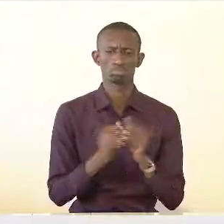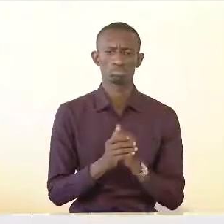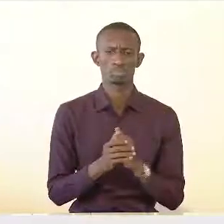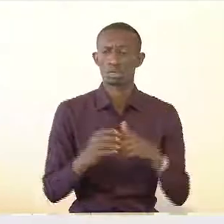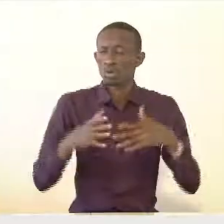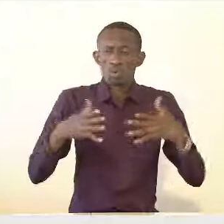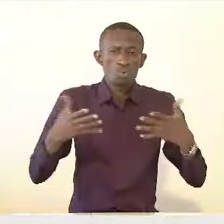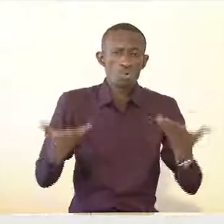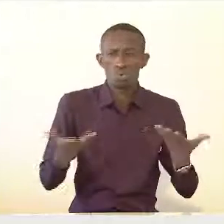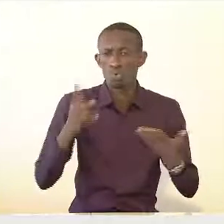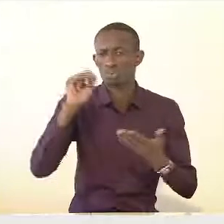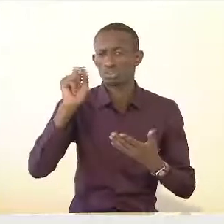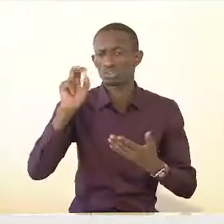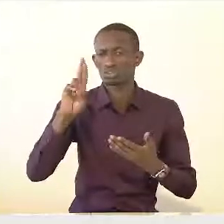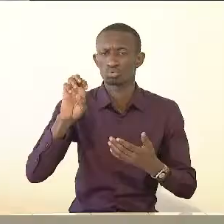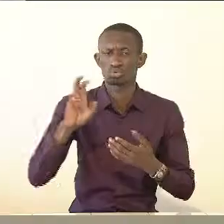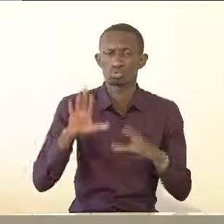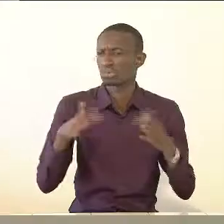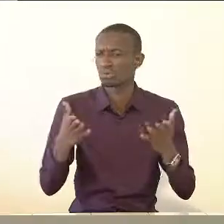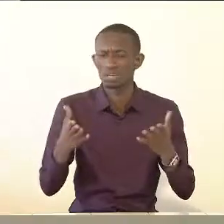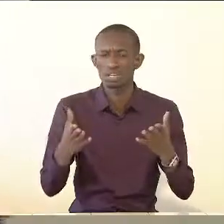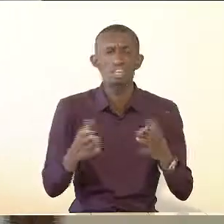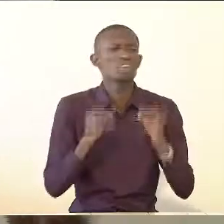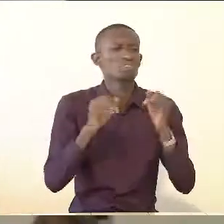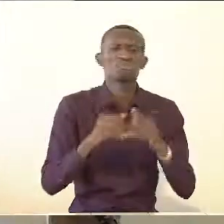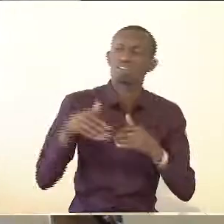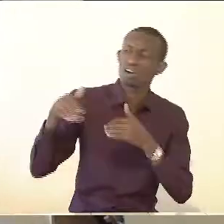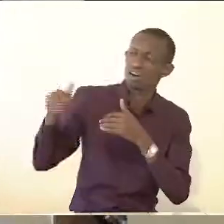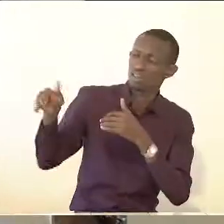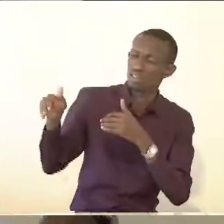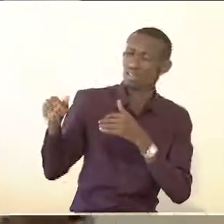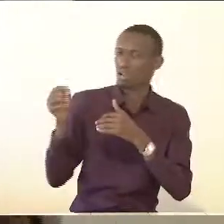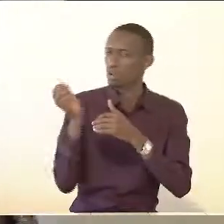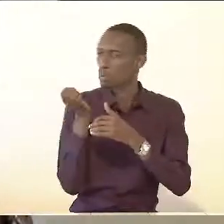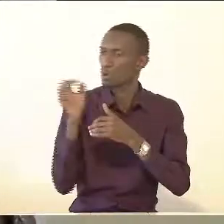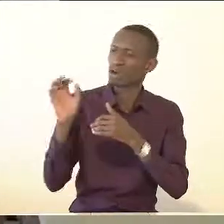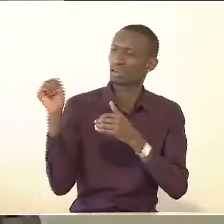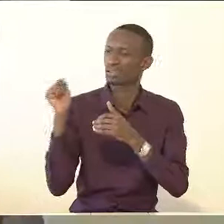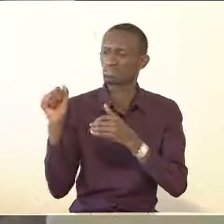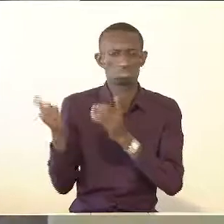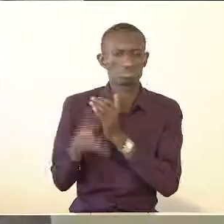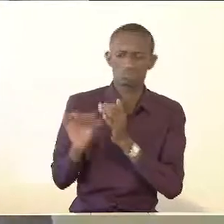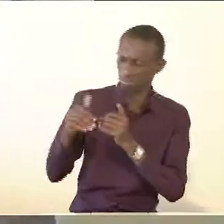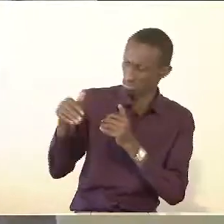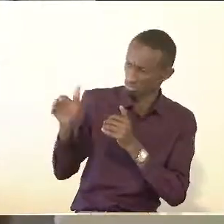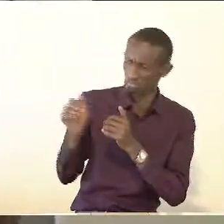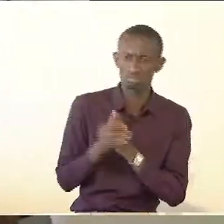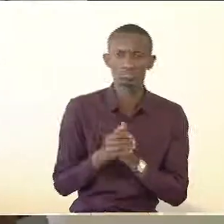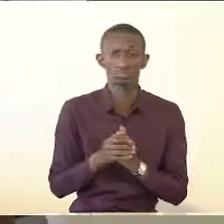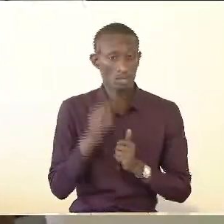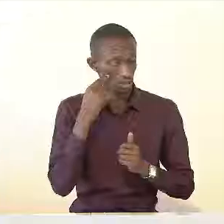night, whatever the external temperature is. Let's go. Most of